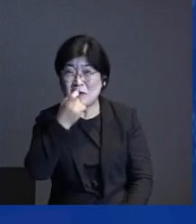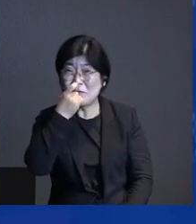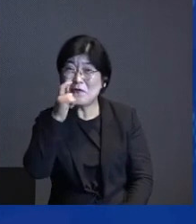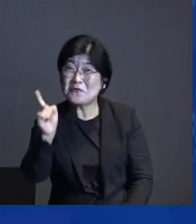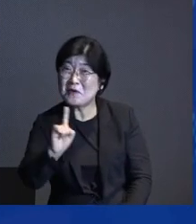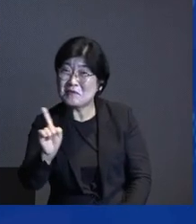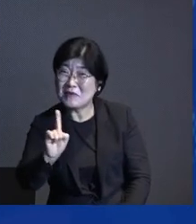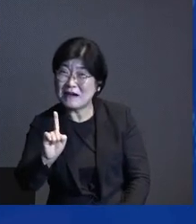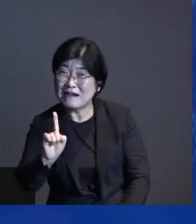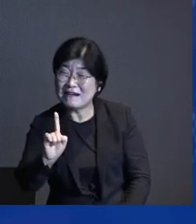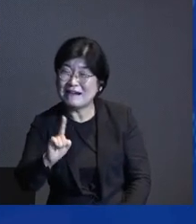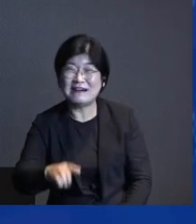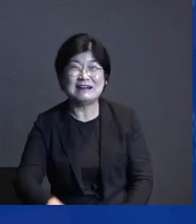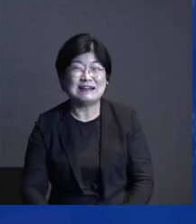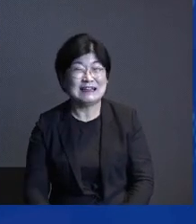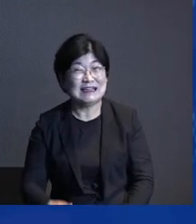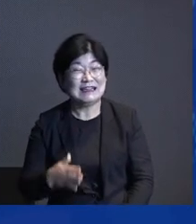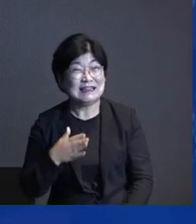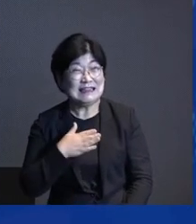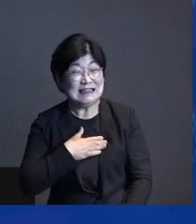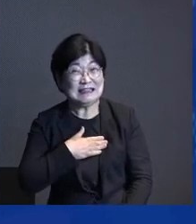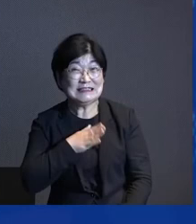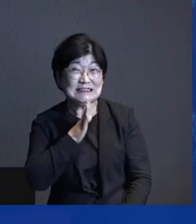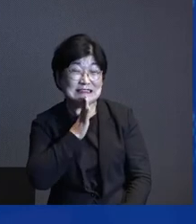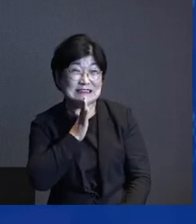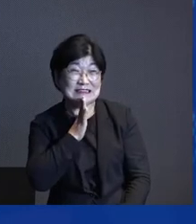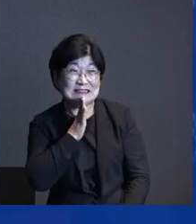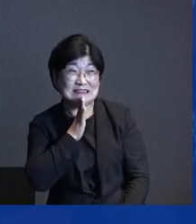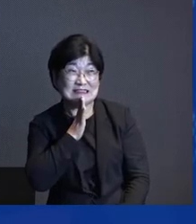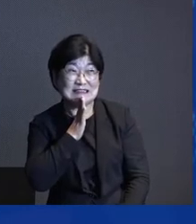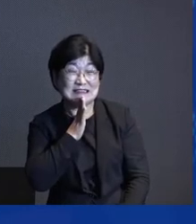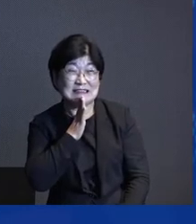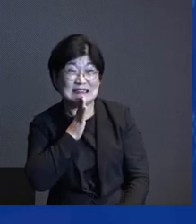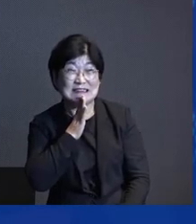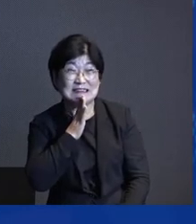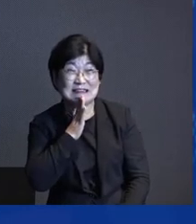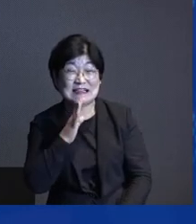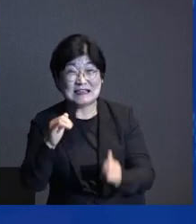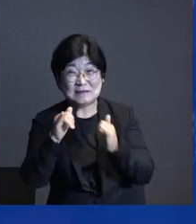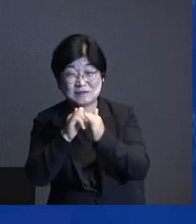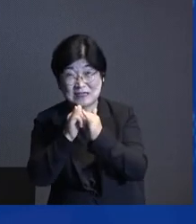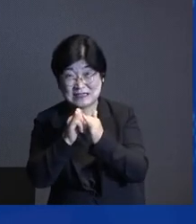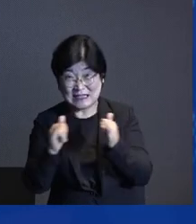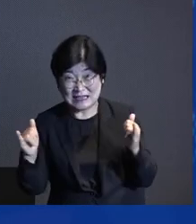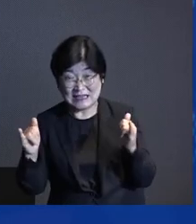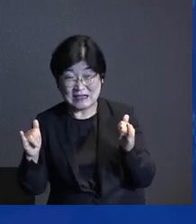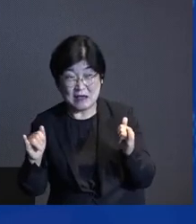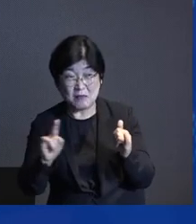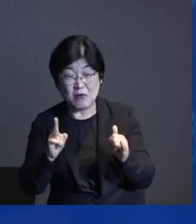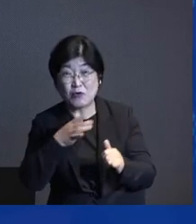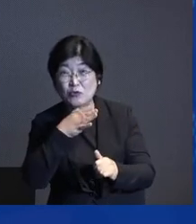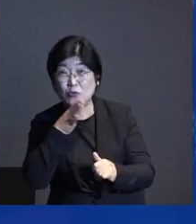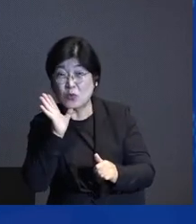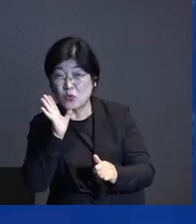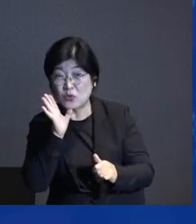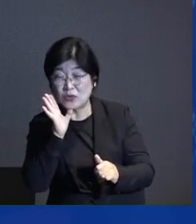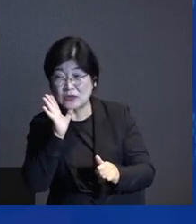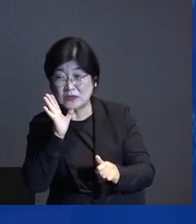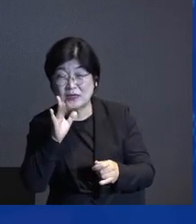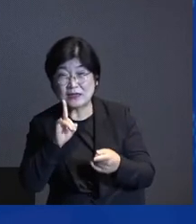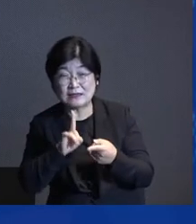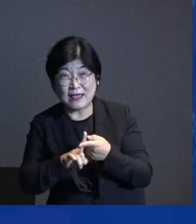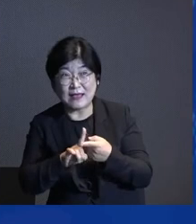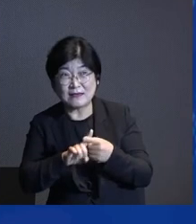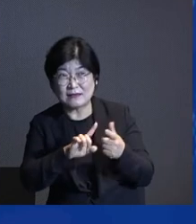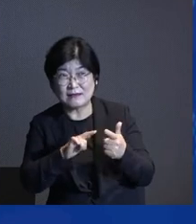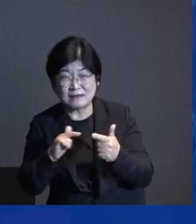we are able to actually give visibility to people who are considered invisible, then we